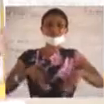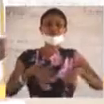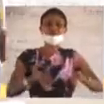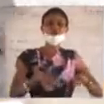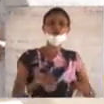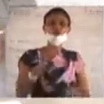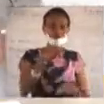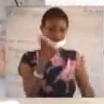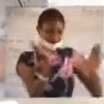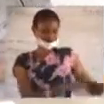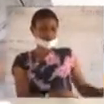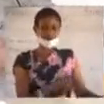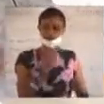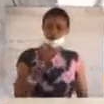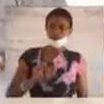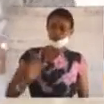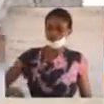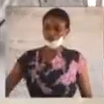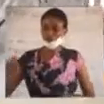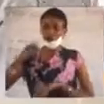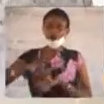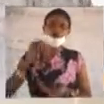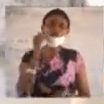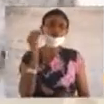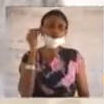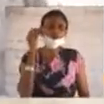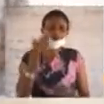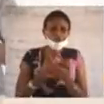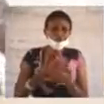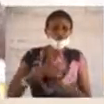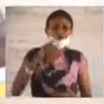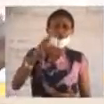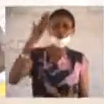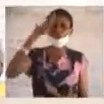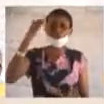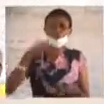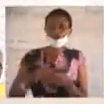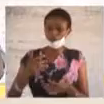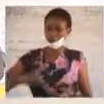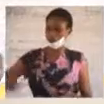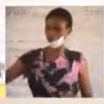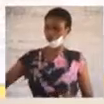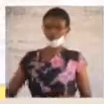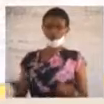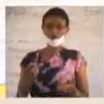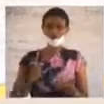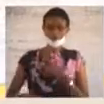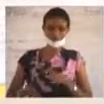world, parents, especially the father and the mother, they go to